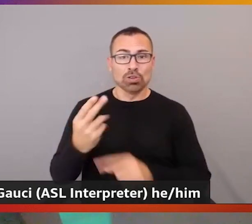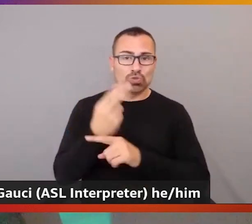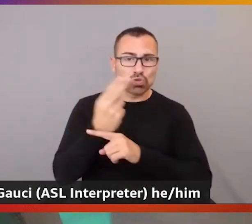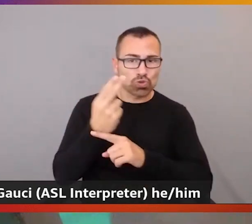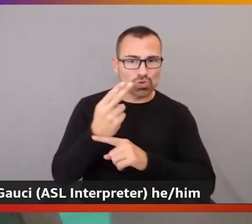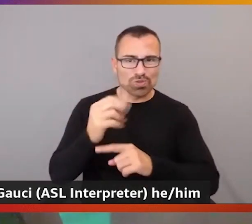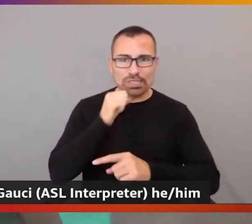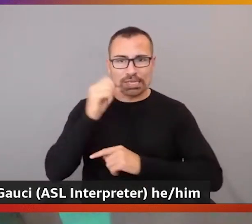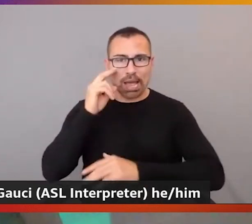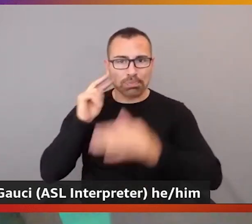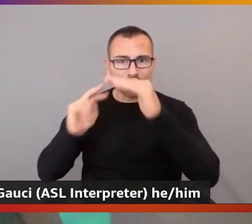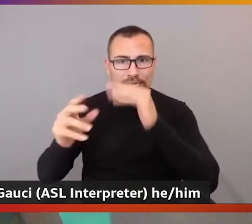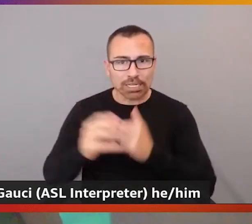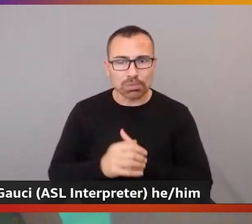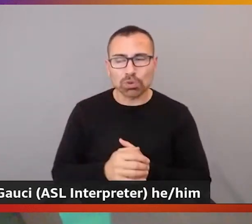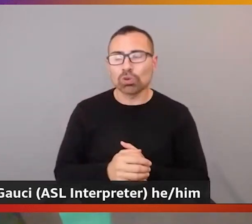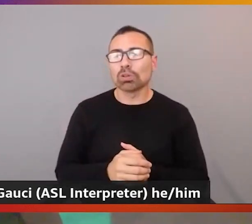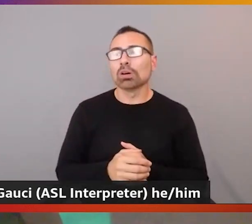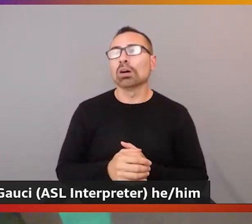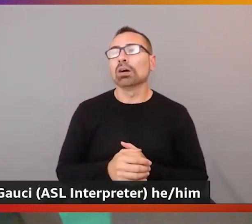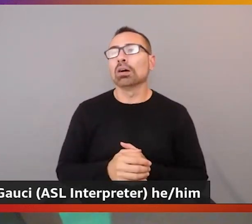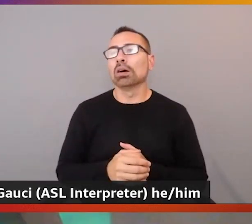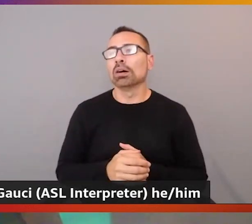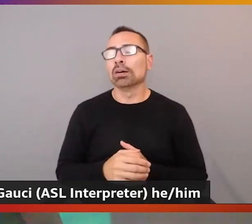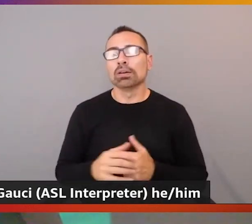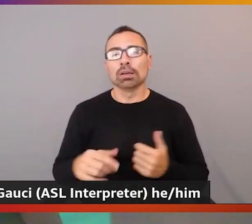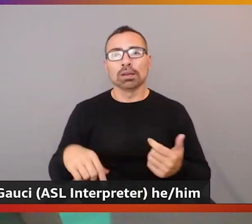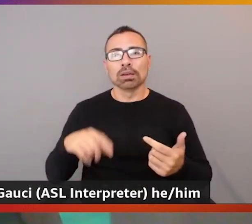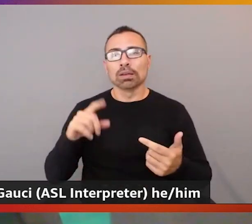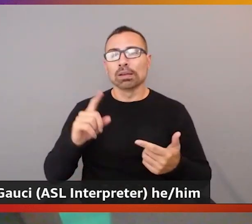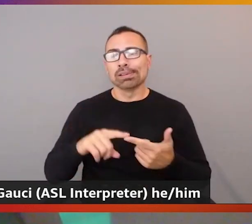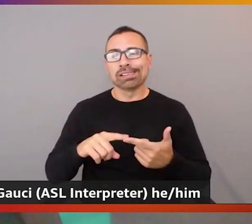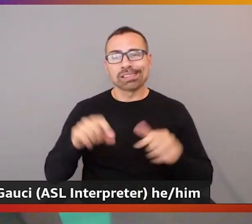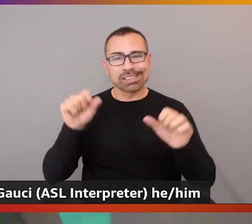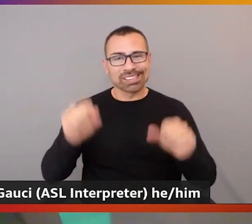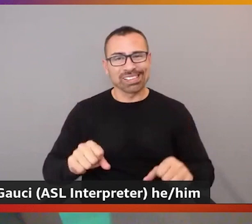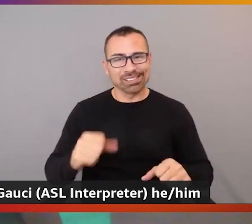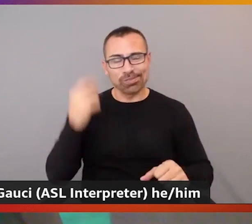constrained? The second is, can you reasonably estimate or